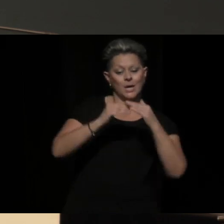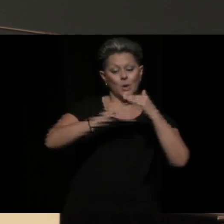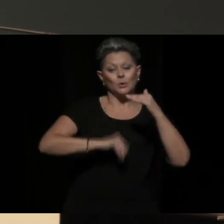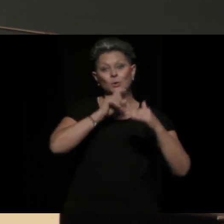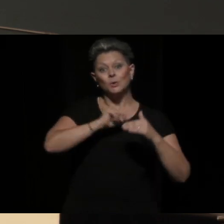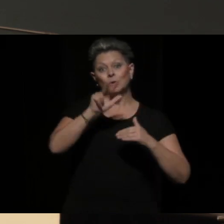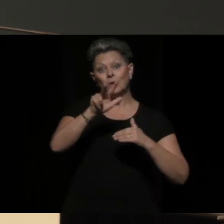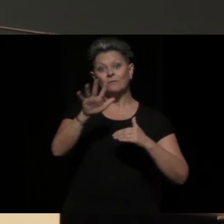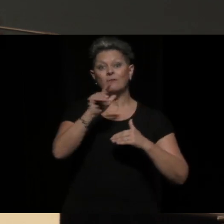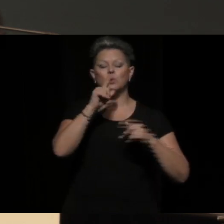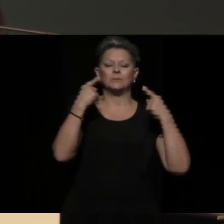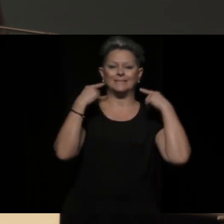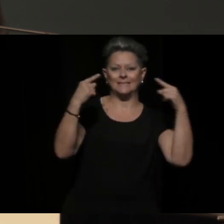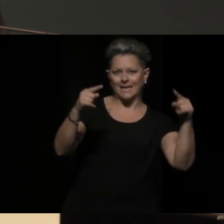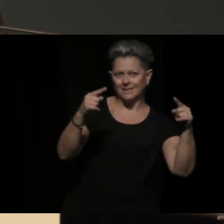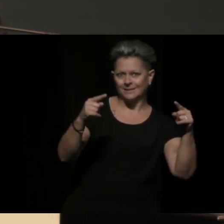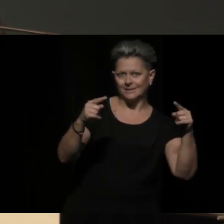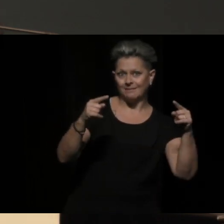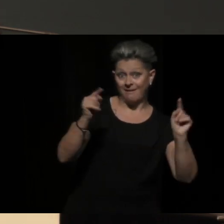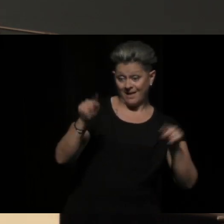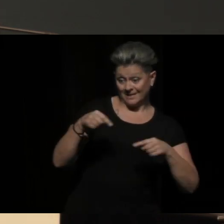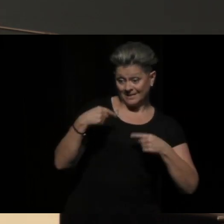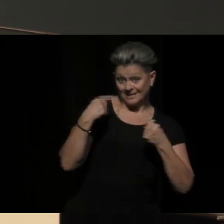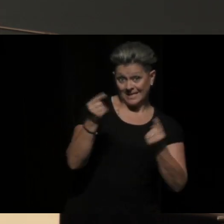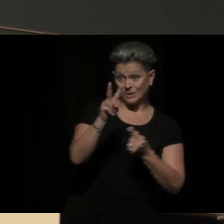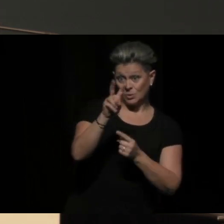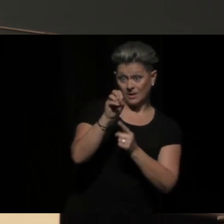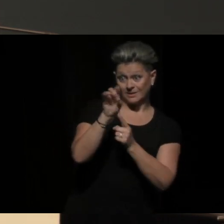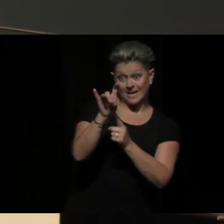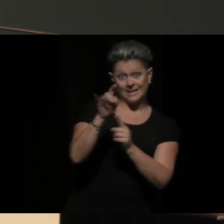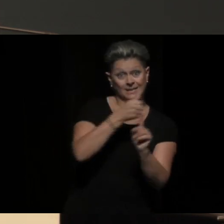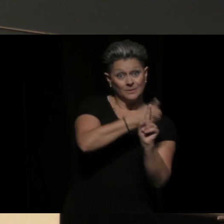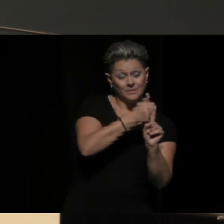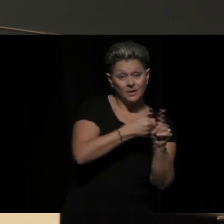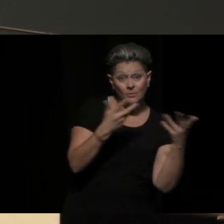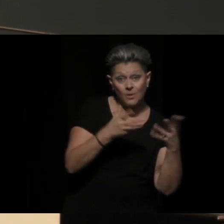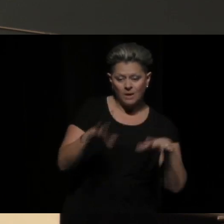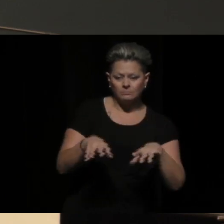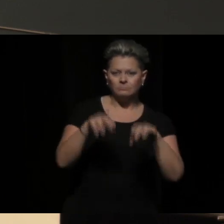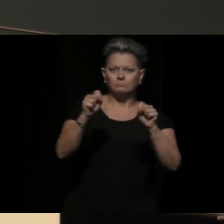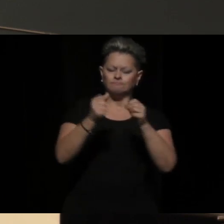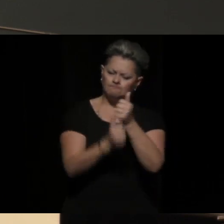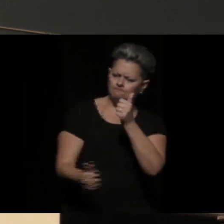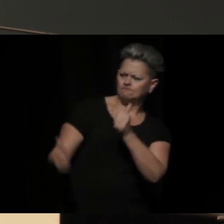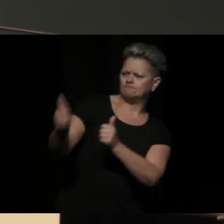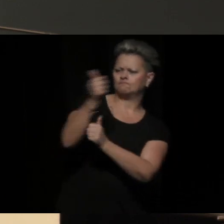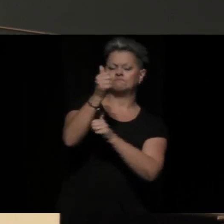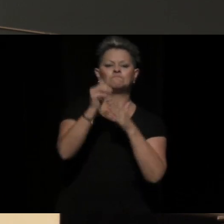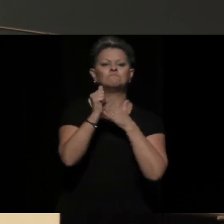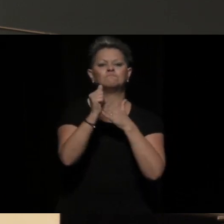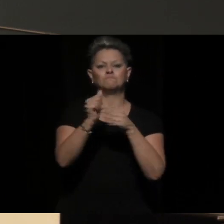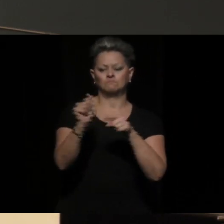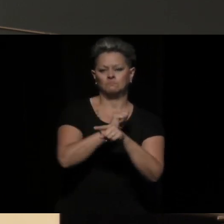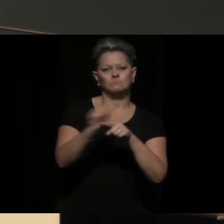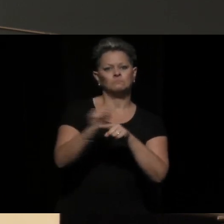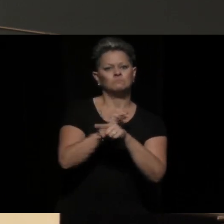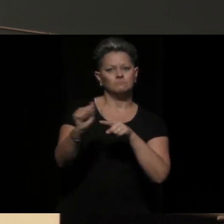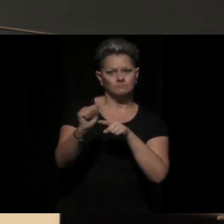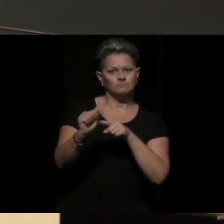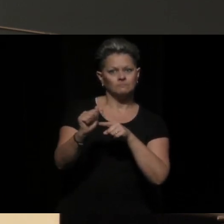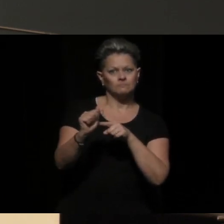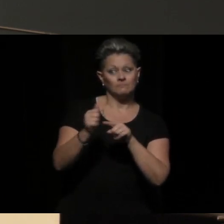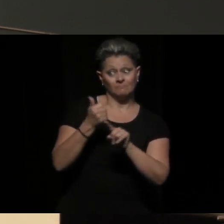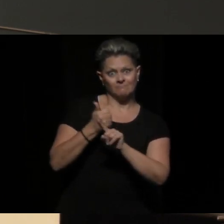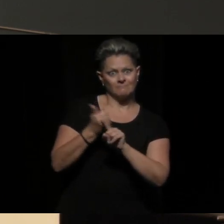35. Since then, Mr. Walsh has completed the Advanced Leadership Training Program at the Gardner Centre, and